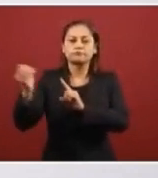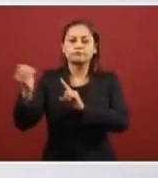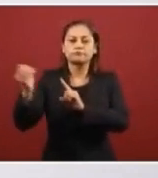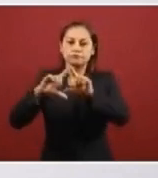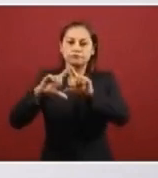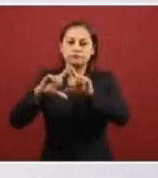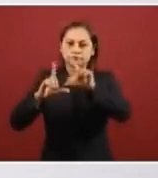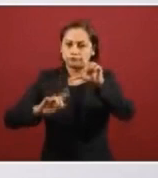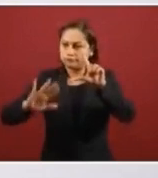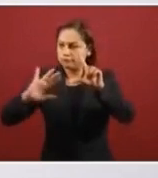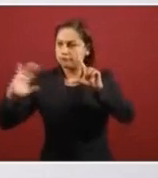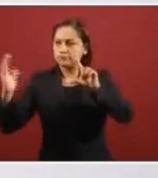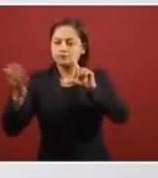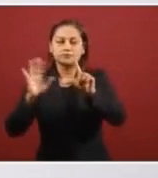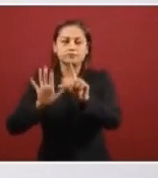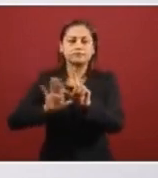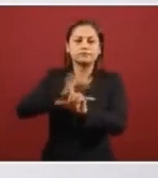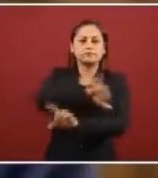of Mexico